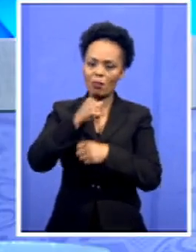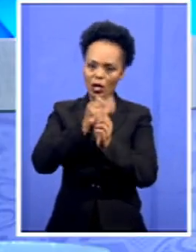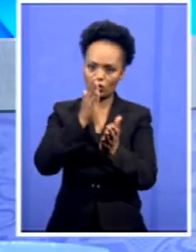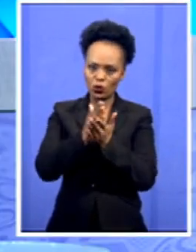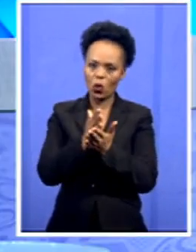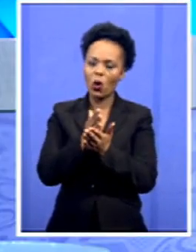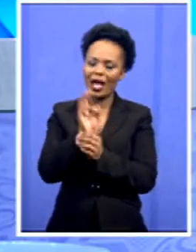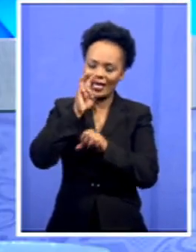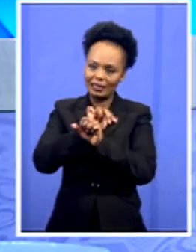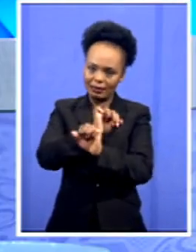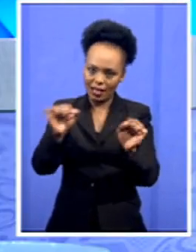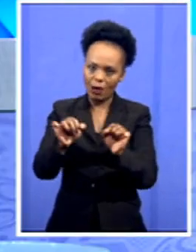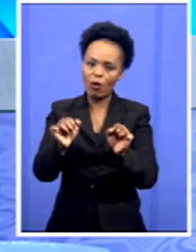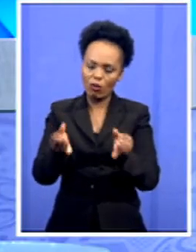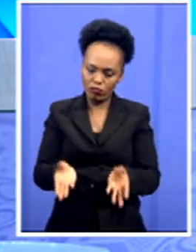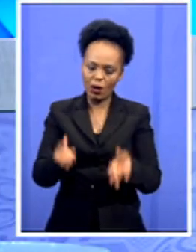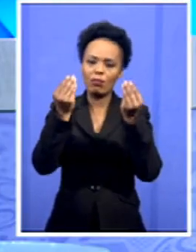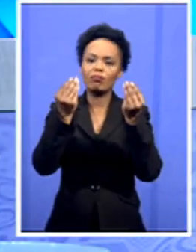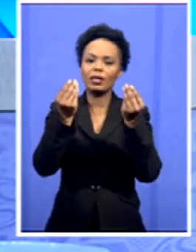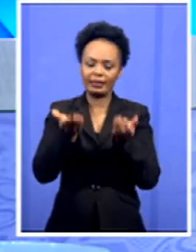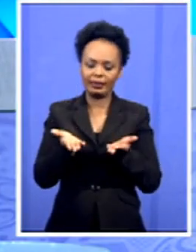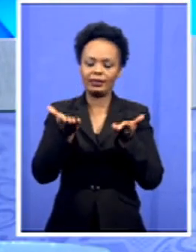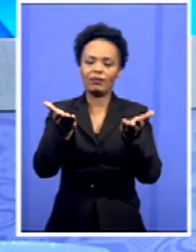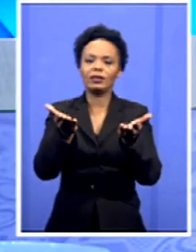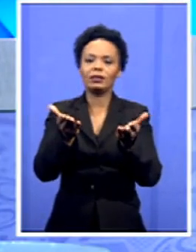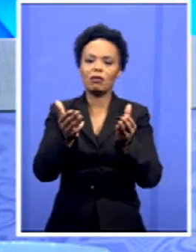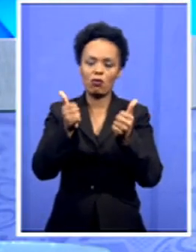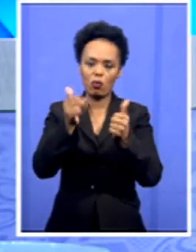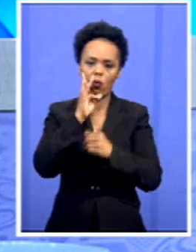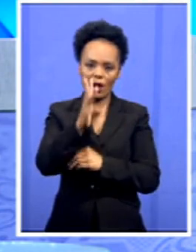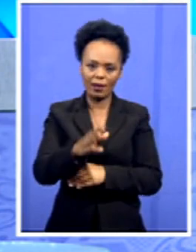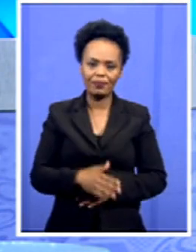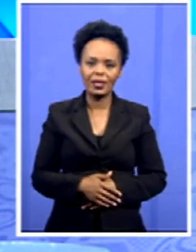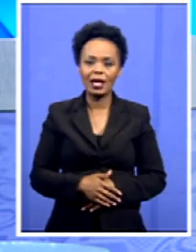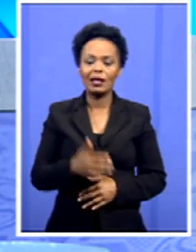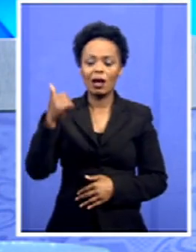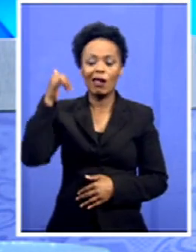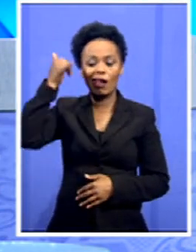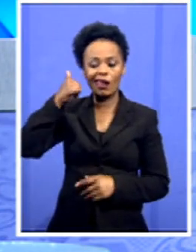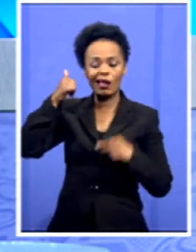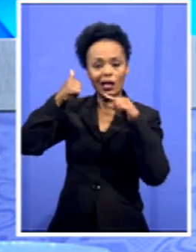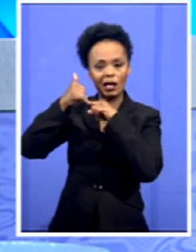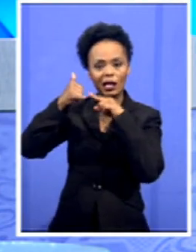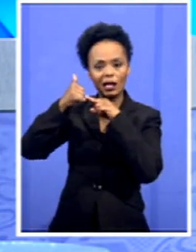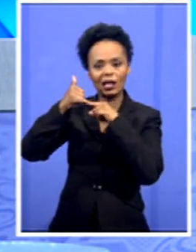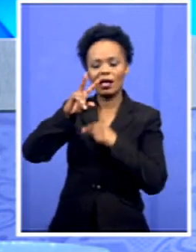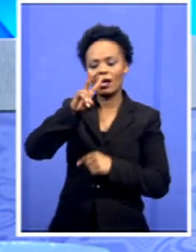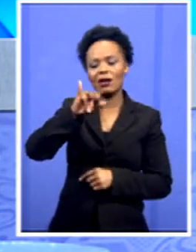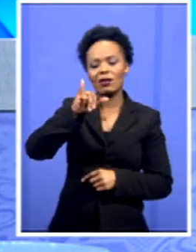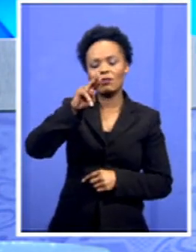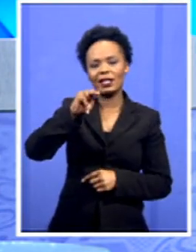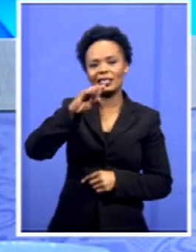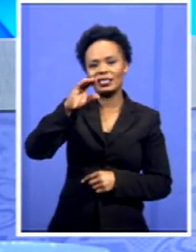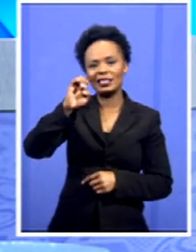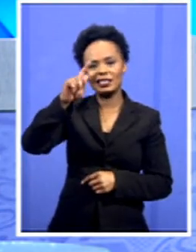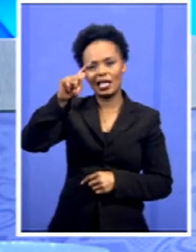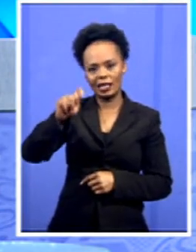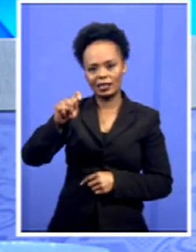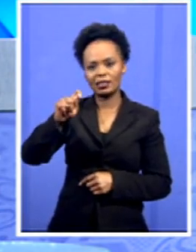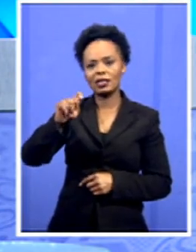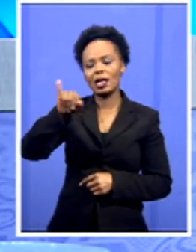Right. We invited calls. I'll give you a chance, Peter, but we have a caller on the line now. Vincent Jacobs, I believe it is, calling